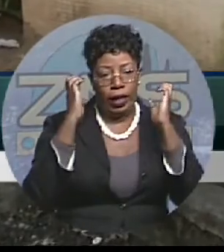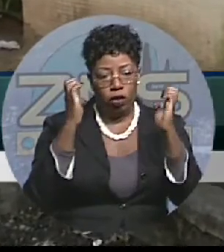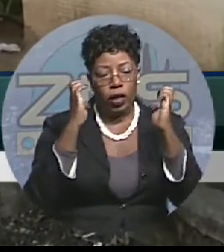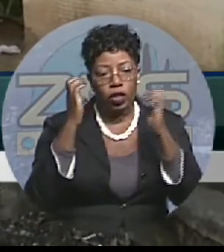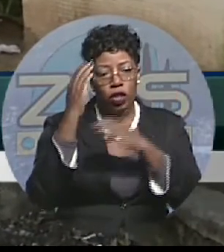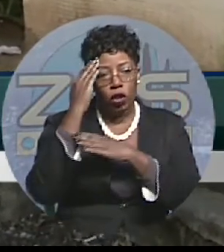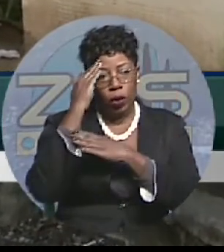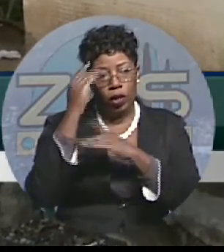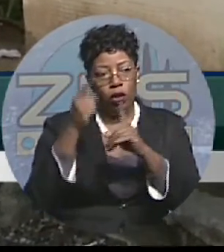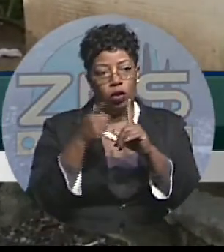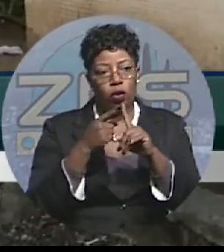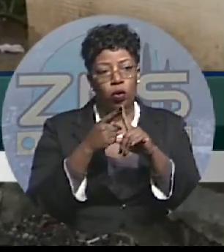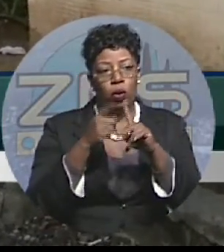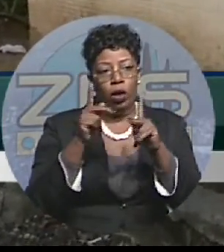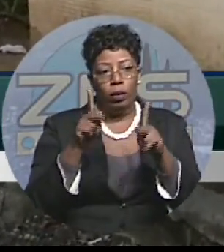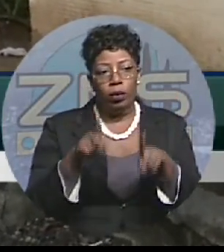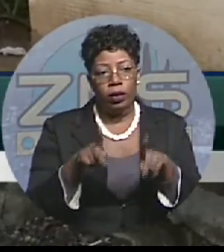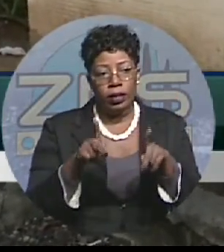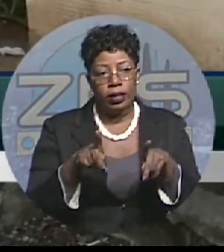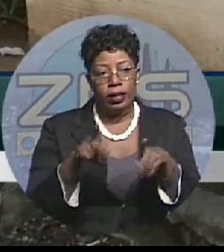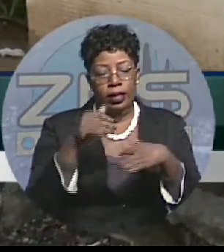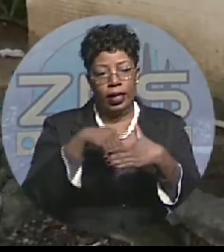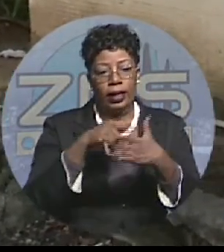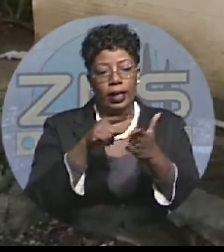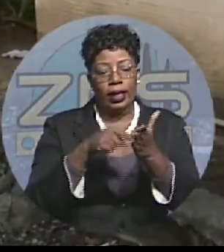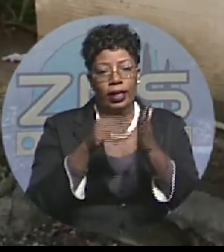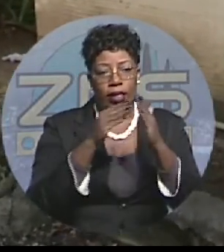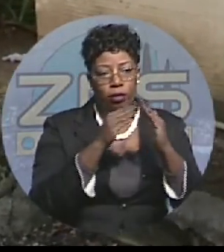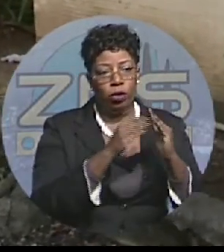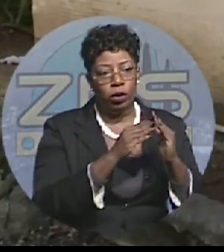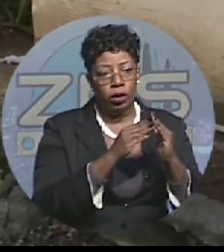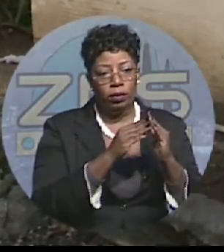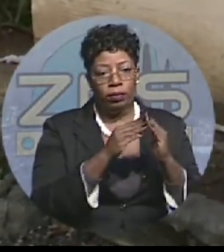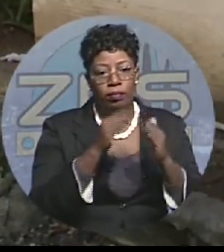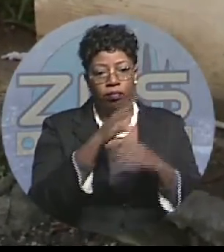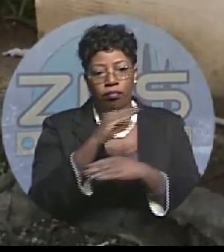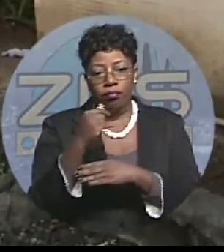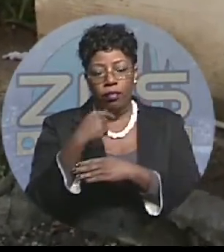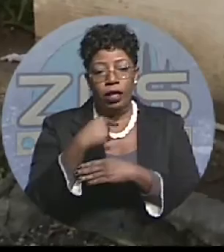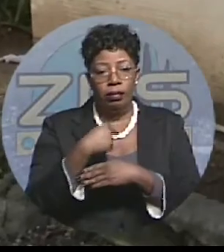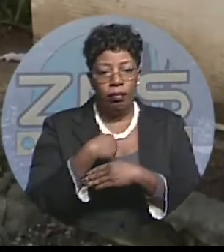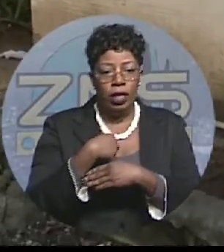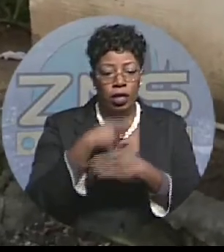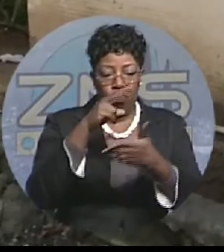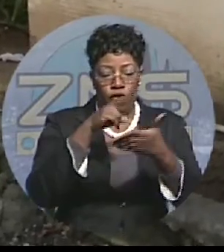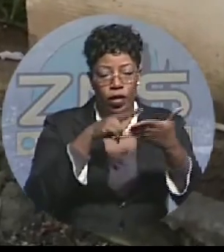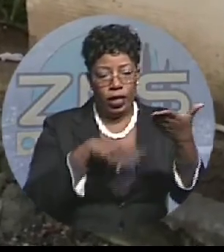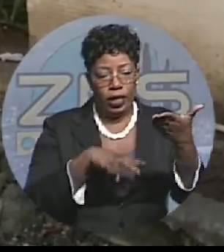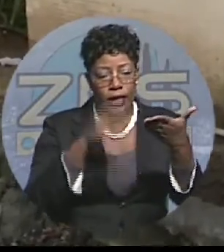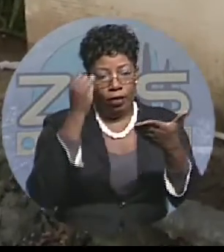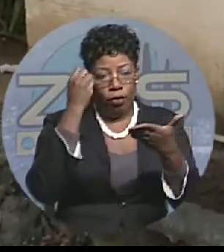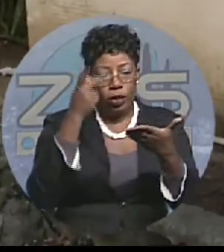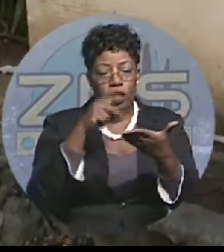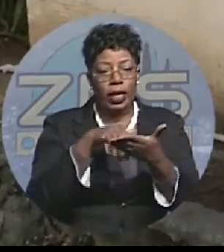awareness to the persons in this community. Because even me, reading the pamphlets, there are some